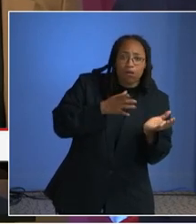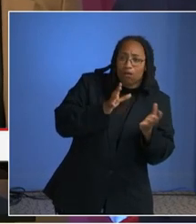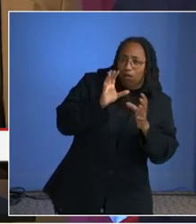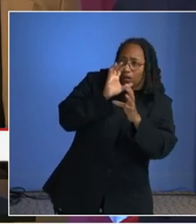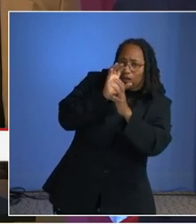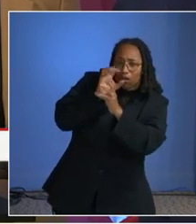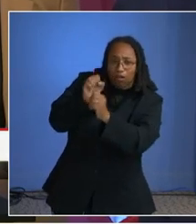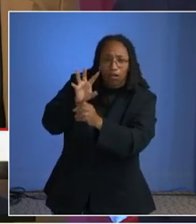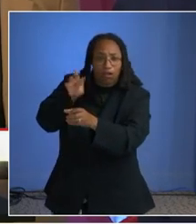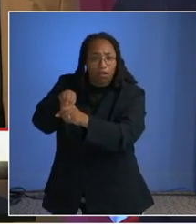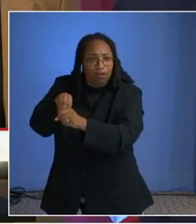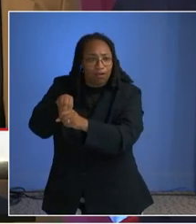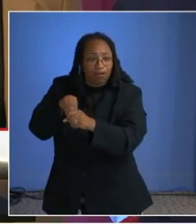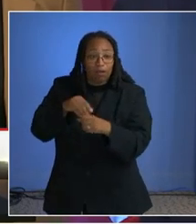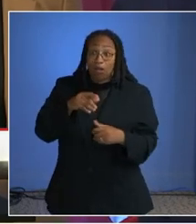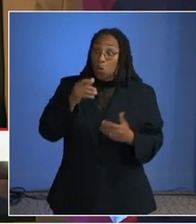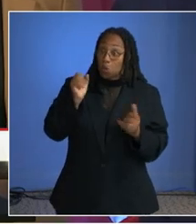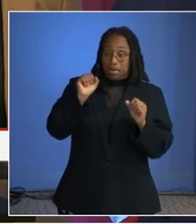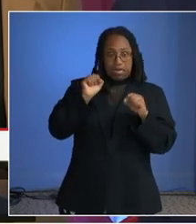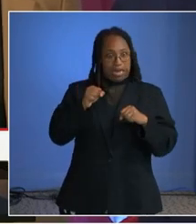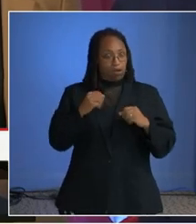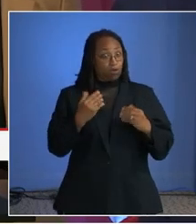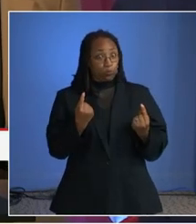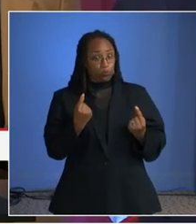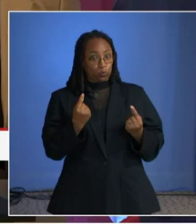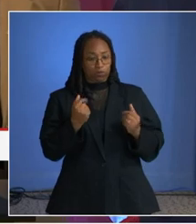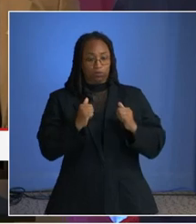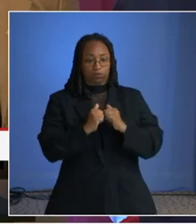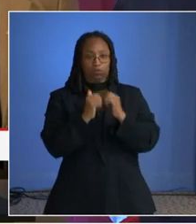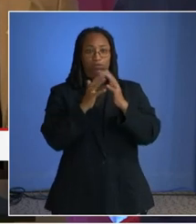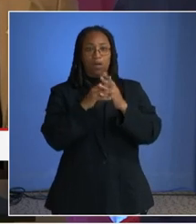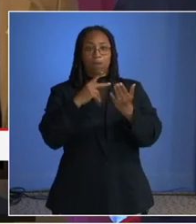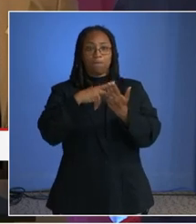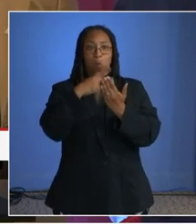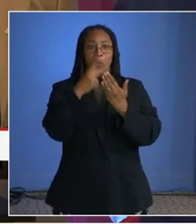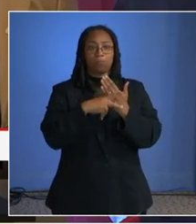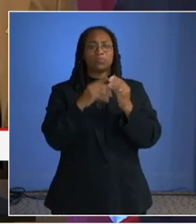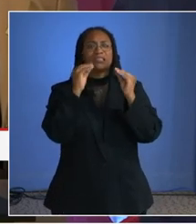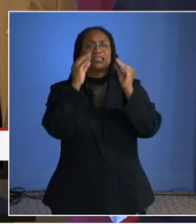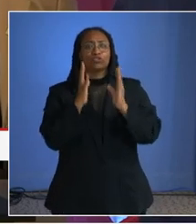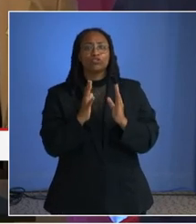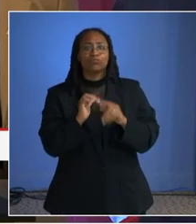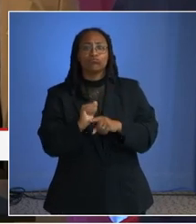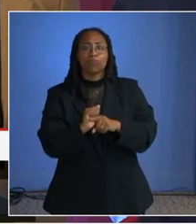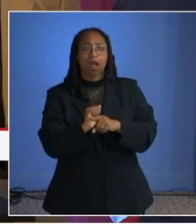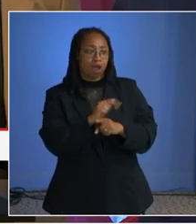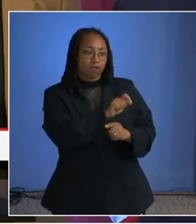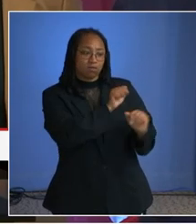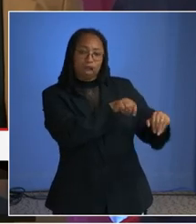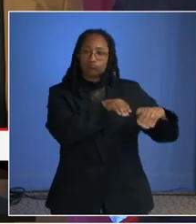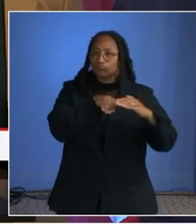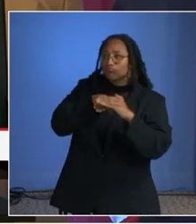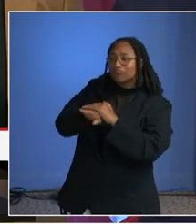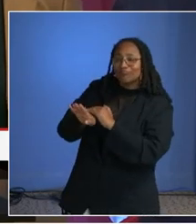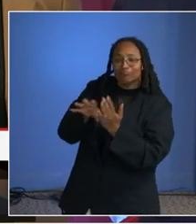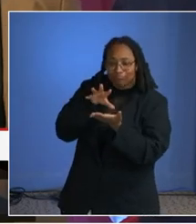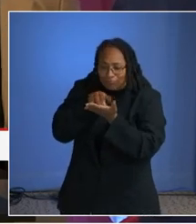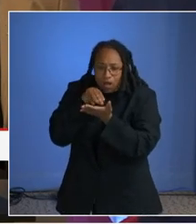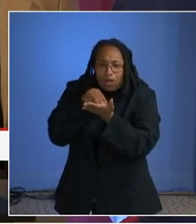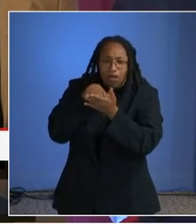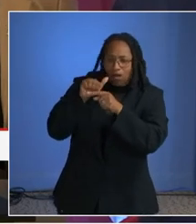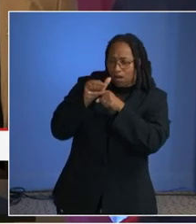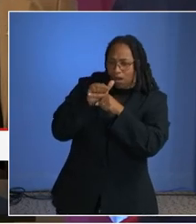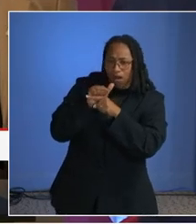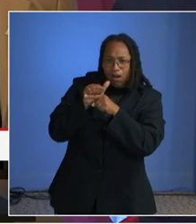get folks that want to be teachers into residencies in schools to really do teaching and learn on the job while they're getting accelerated